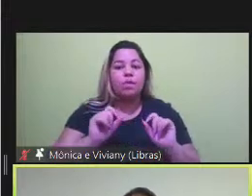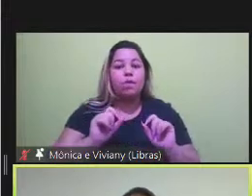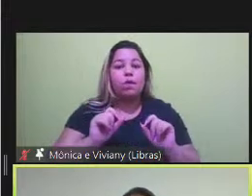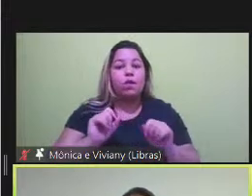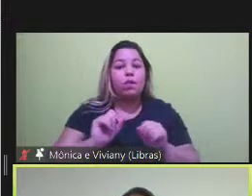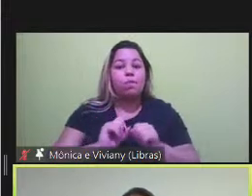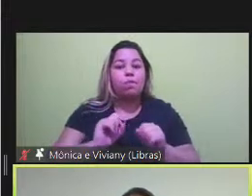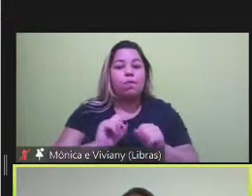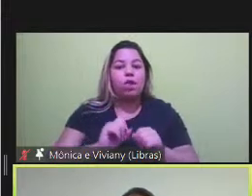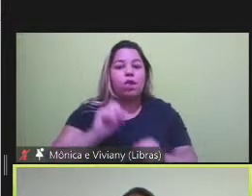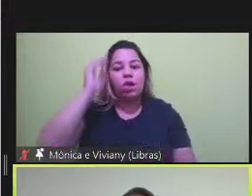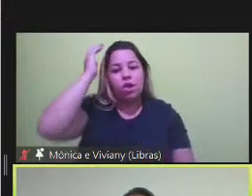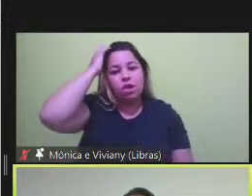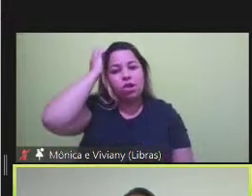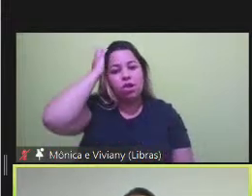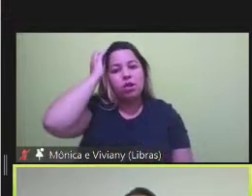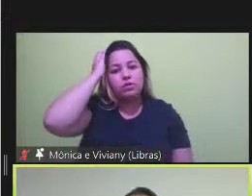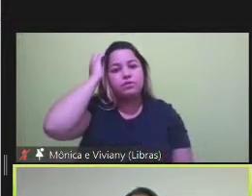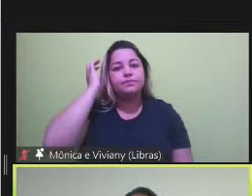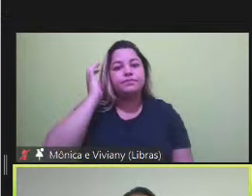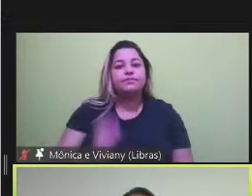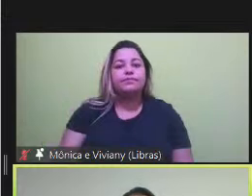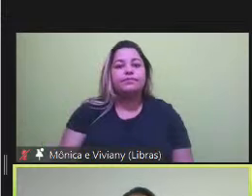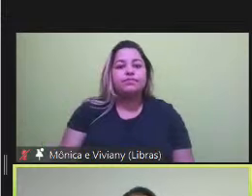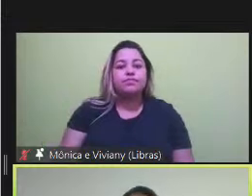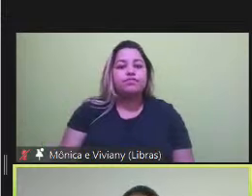have produced.